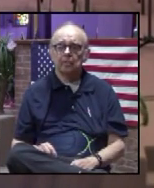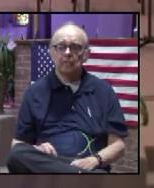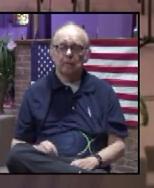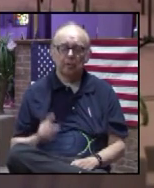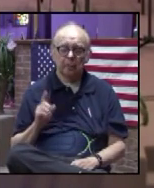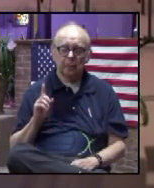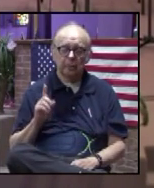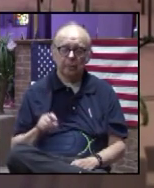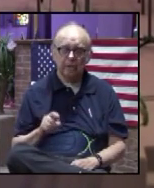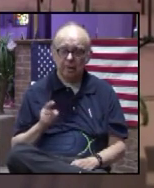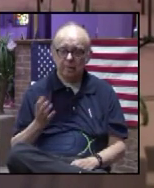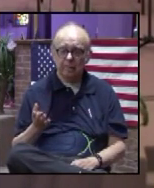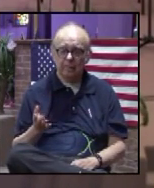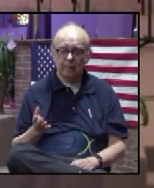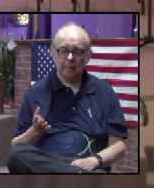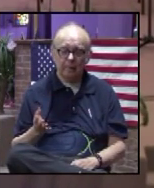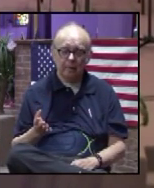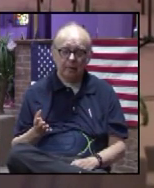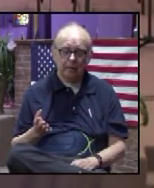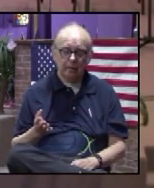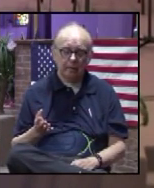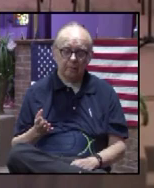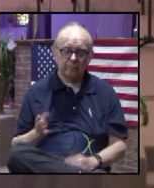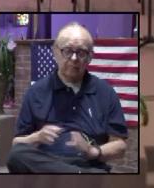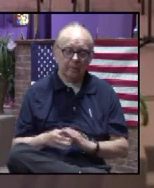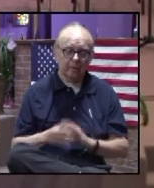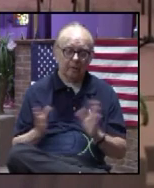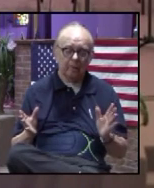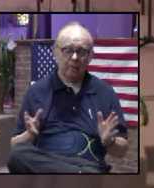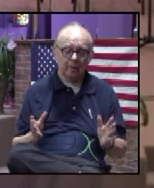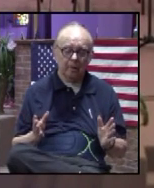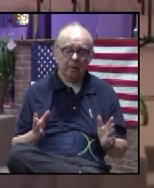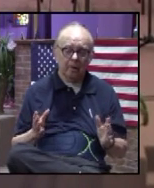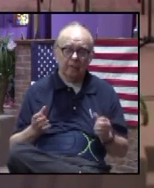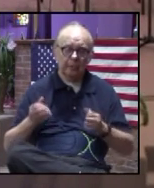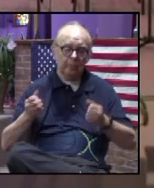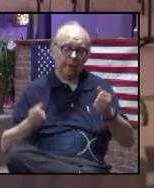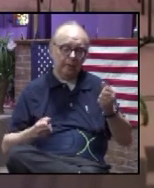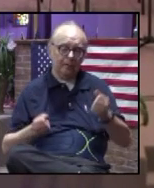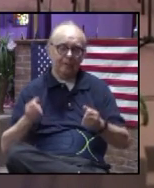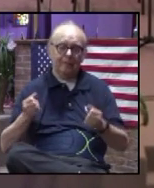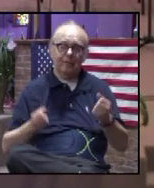You need to turn loose of the wheel.